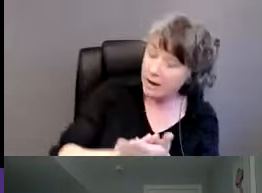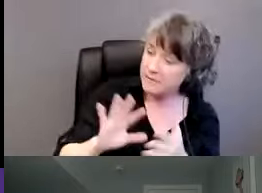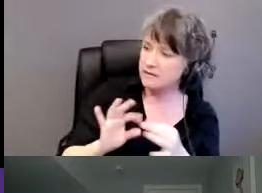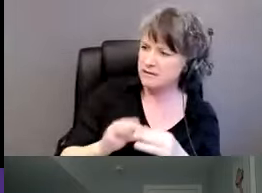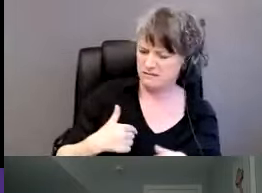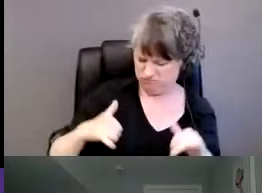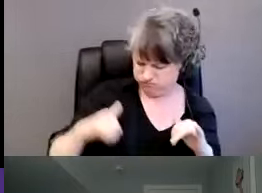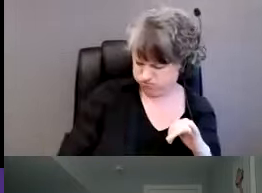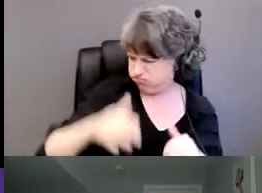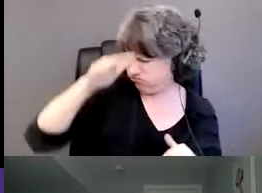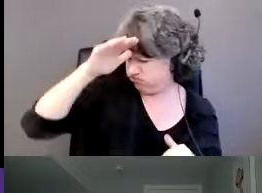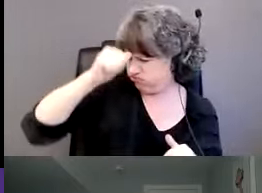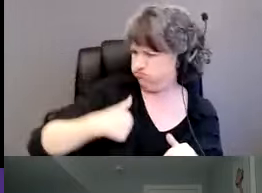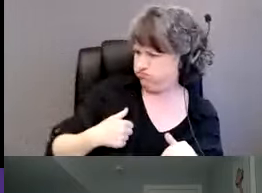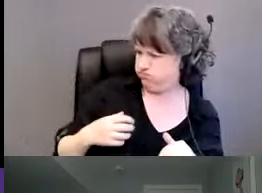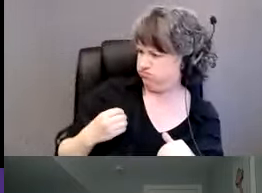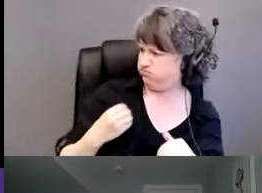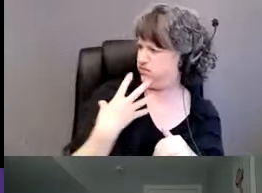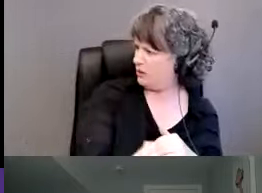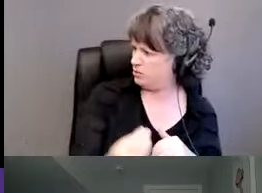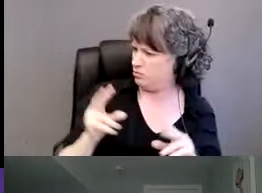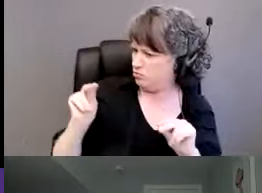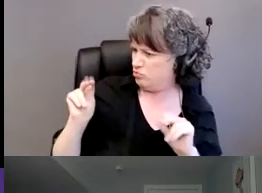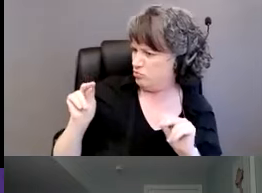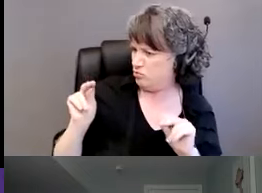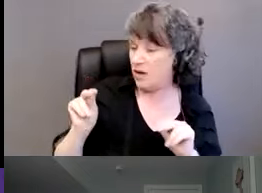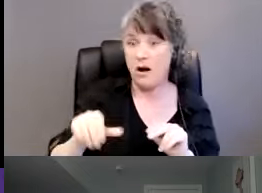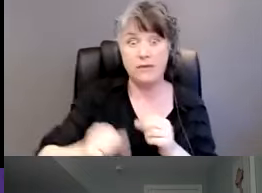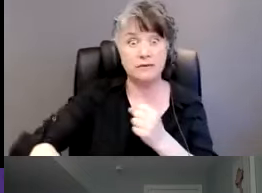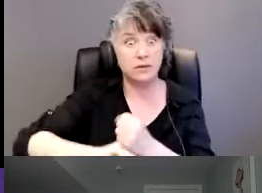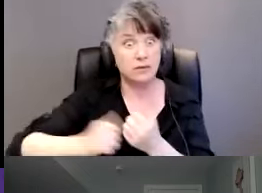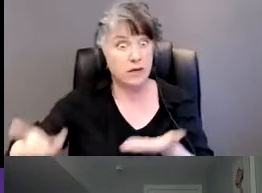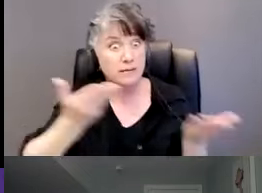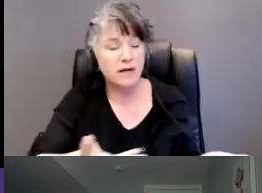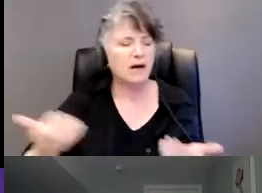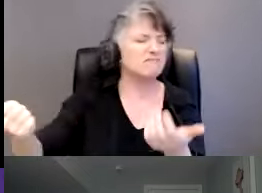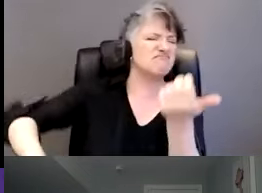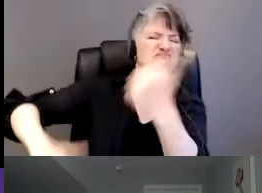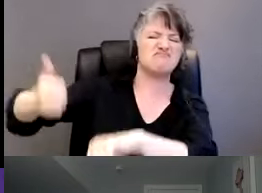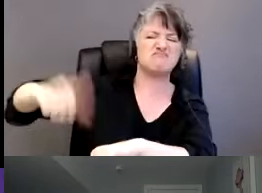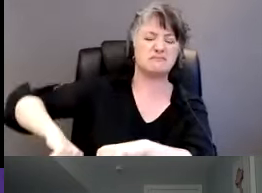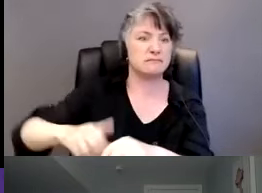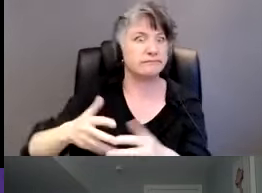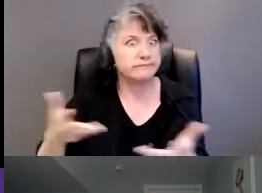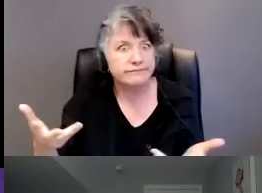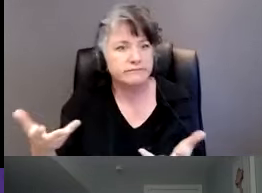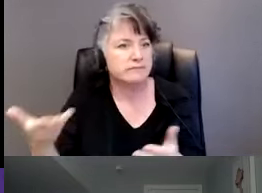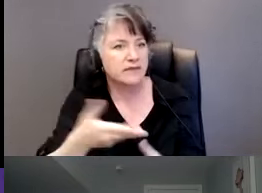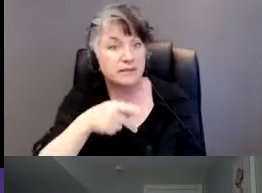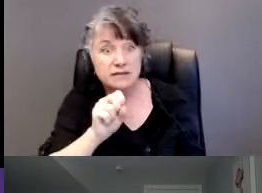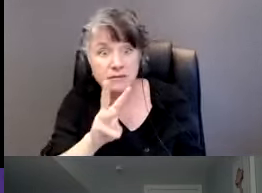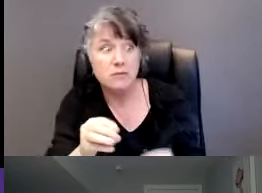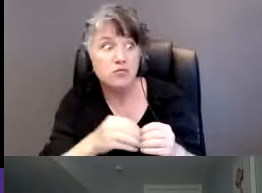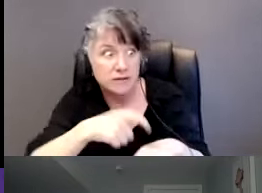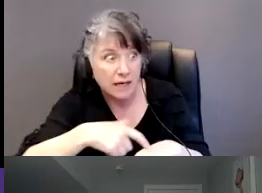home. Mr. and Mrs. Smith declined other supports that were recommended, such as increased personal support workers,